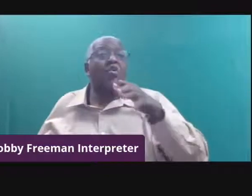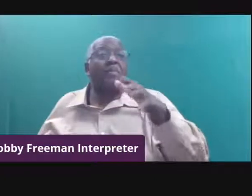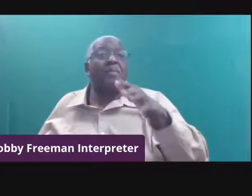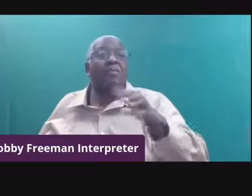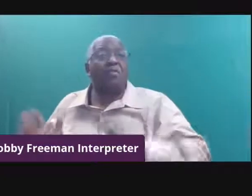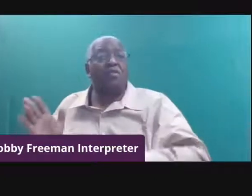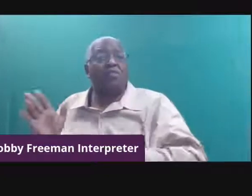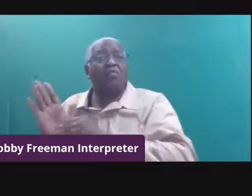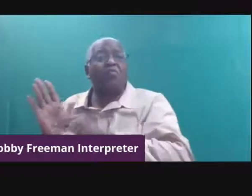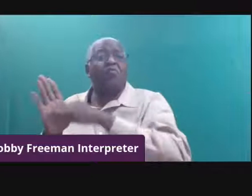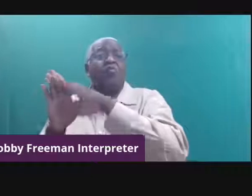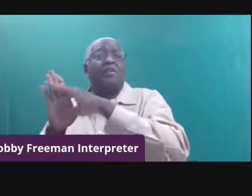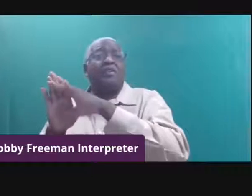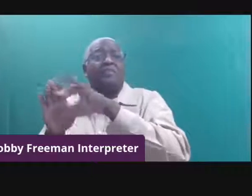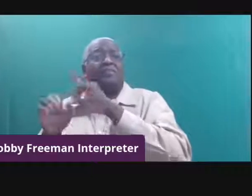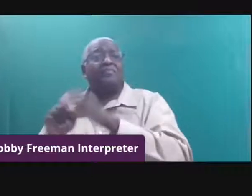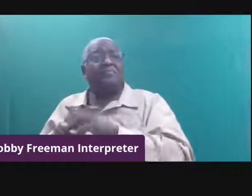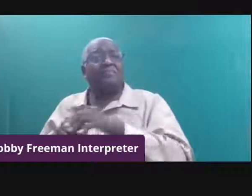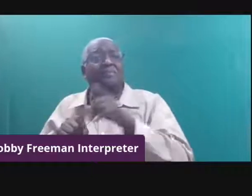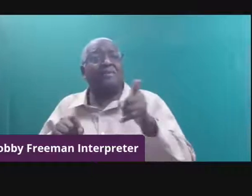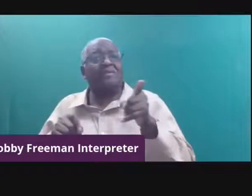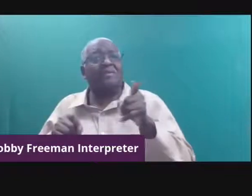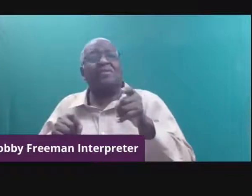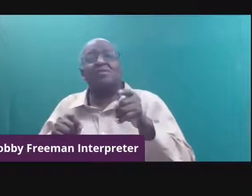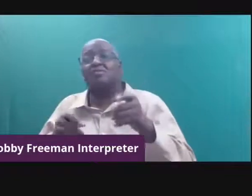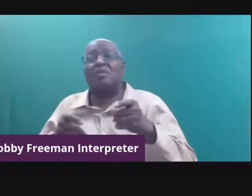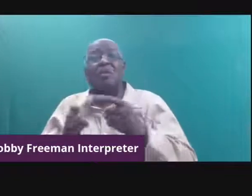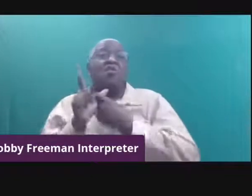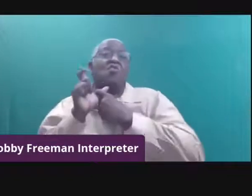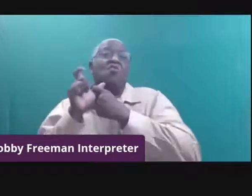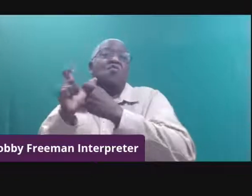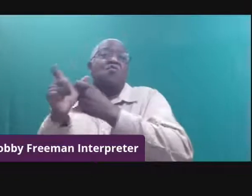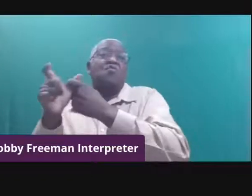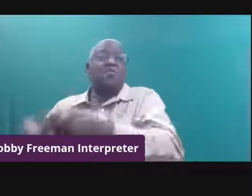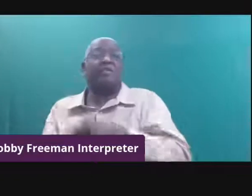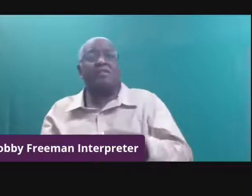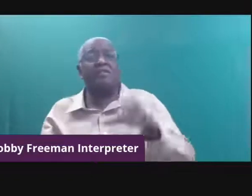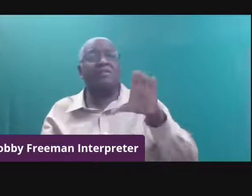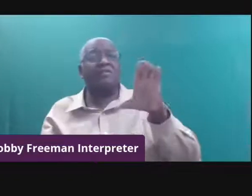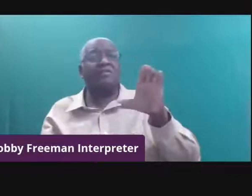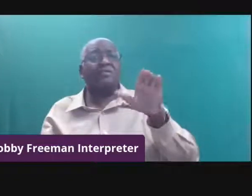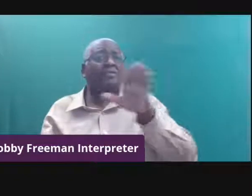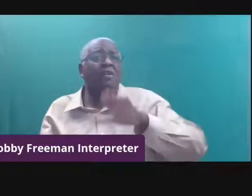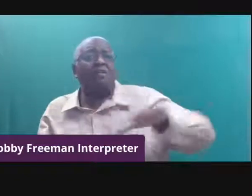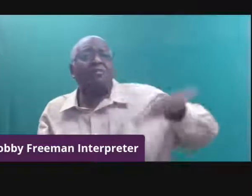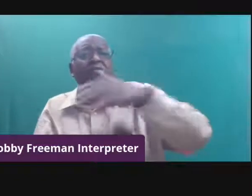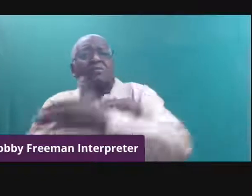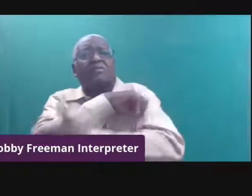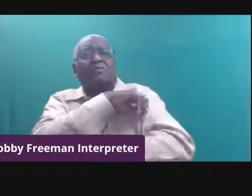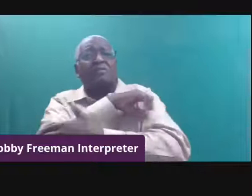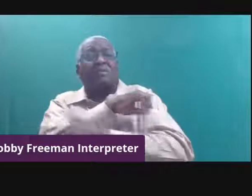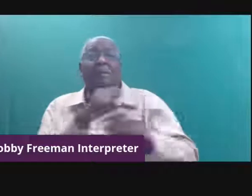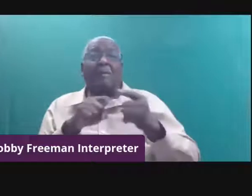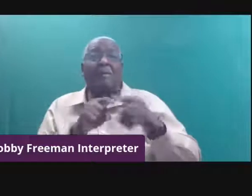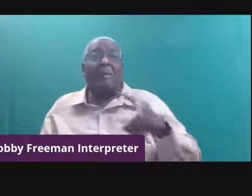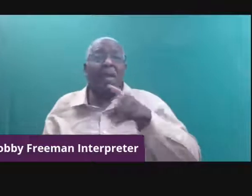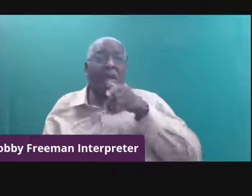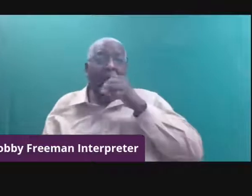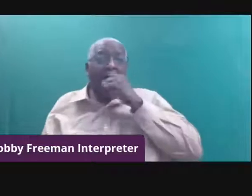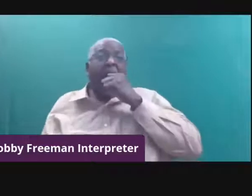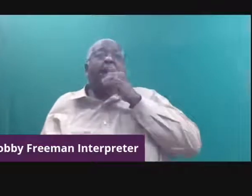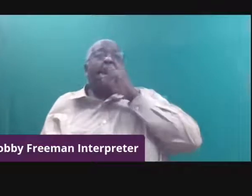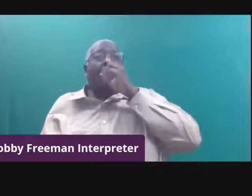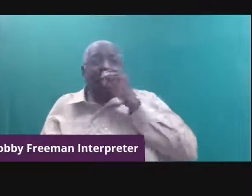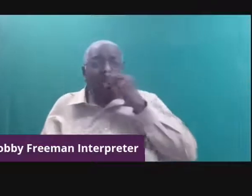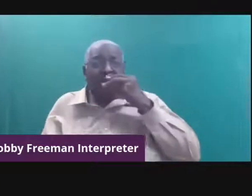an asthmatic cross-country runner. She was a cross-country runner, but she had asthma. And for most intents